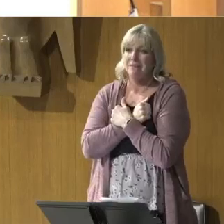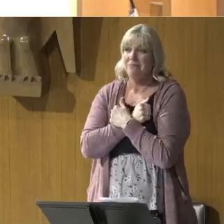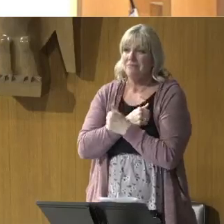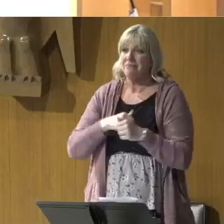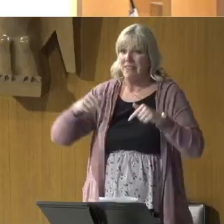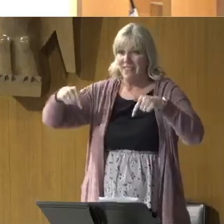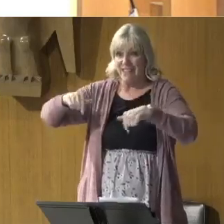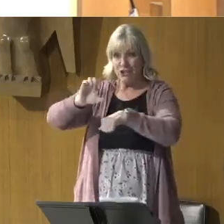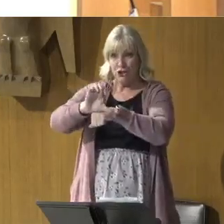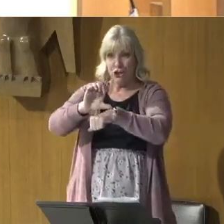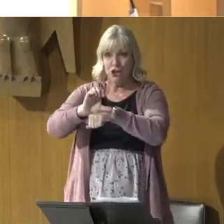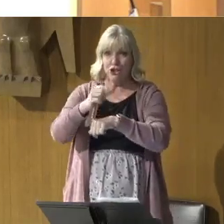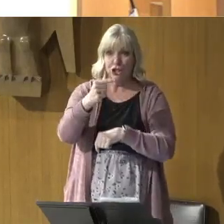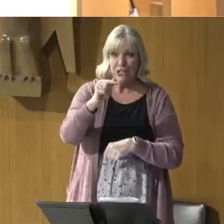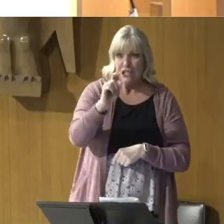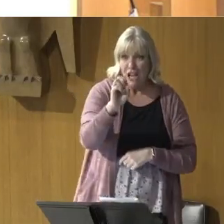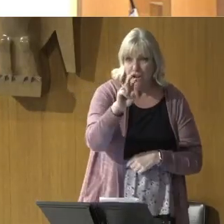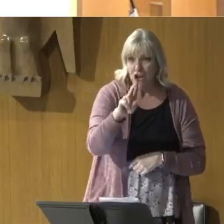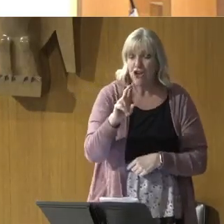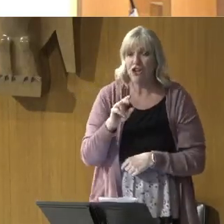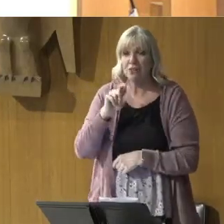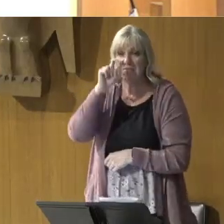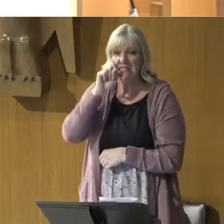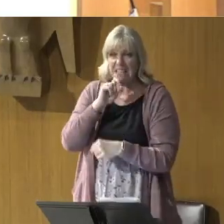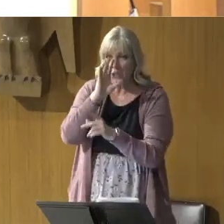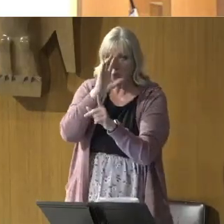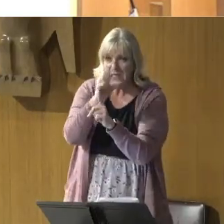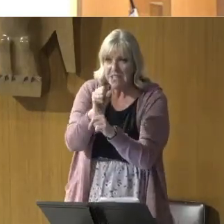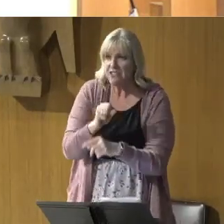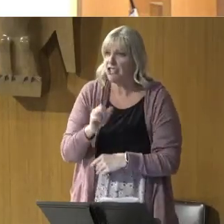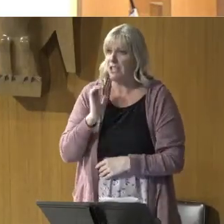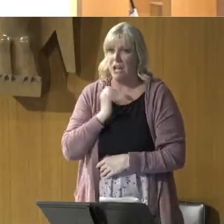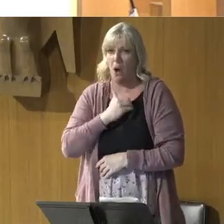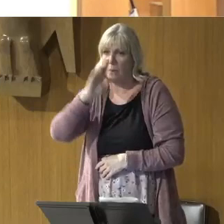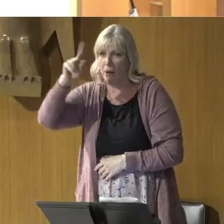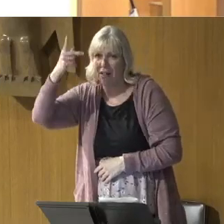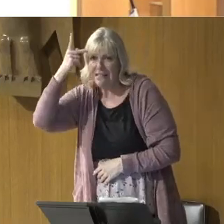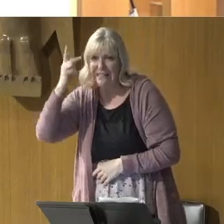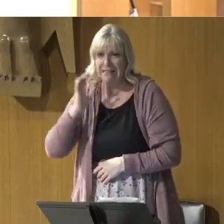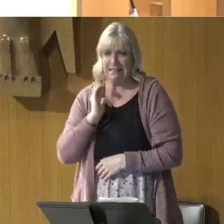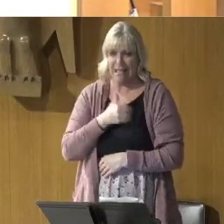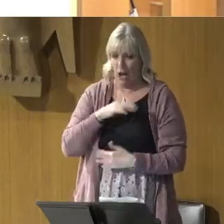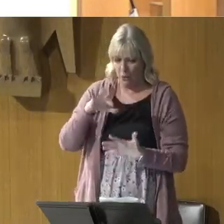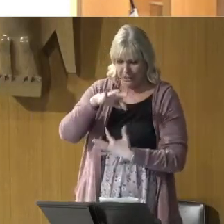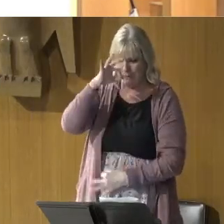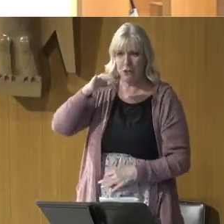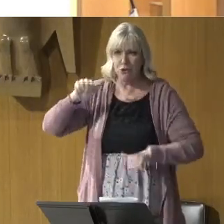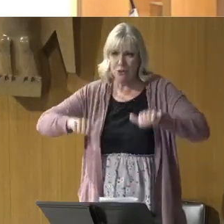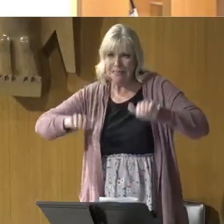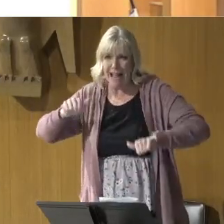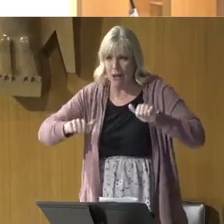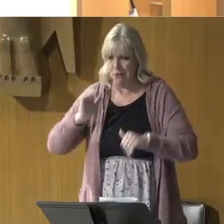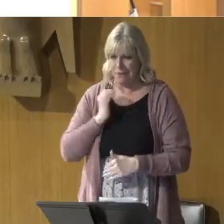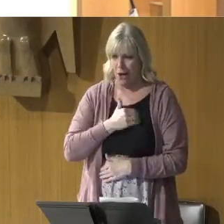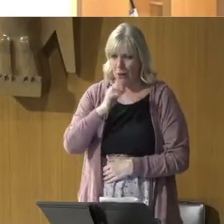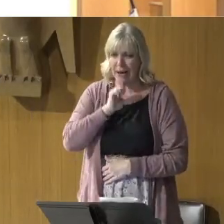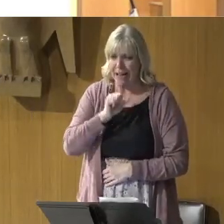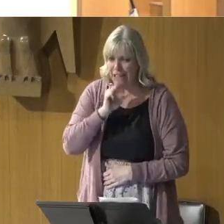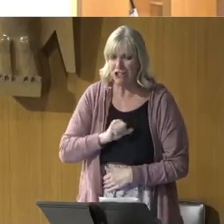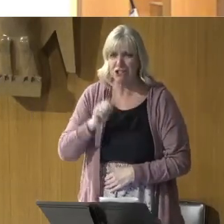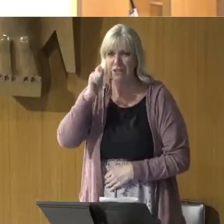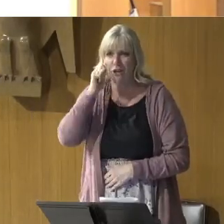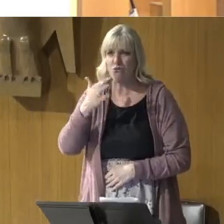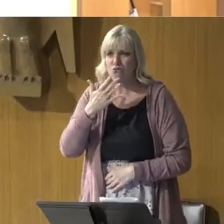our gender identity or our sexual orientation or our politics or our spiritual doubts or our age or